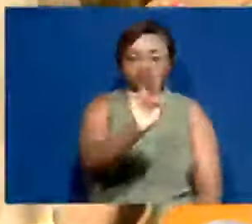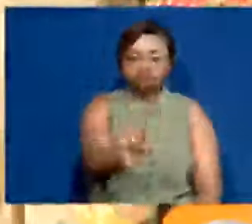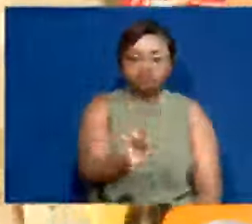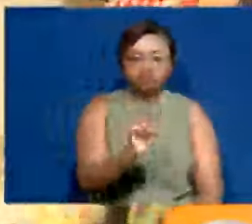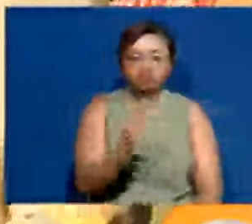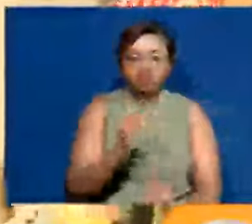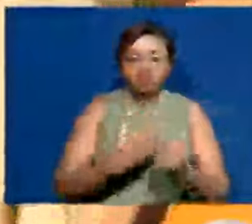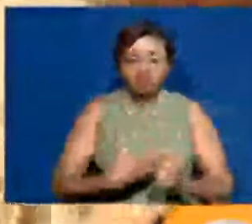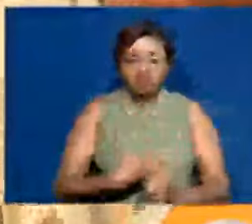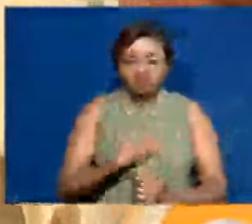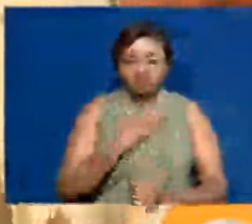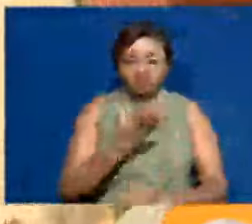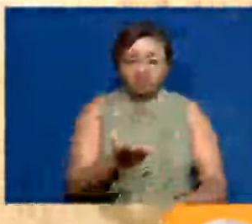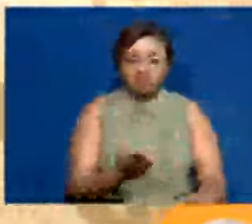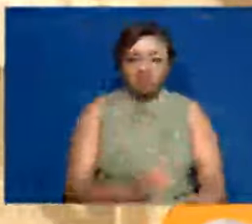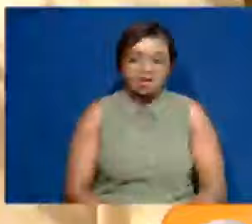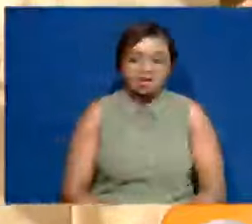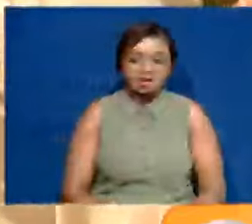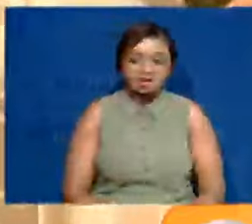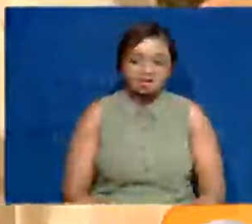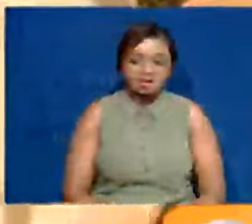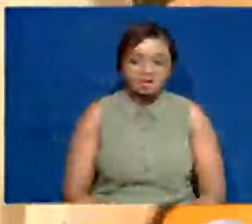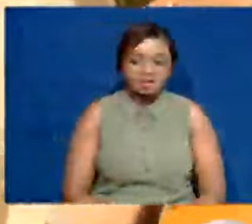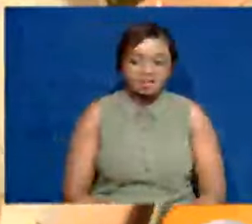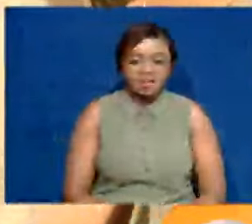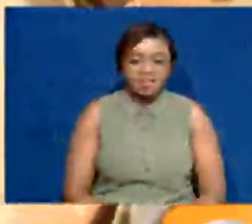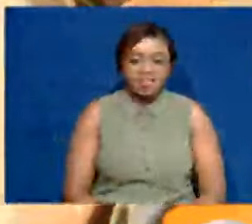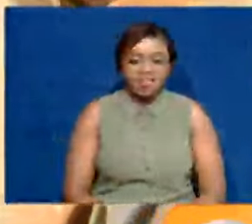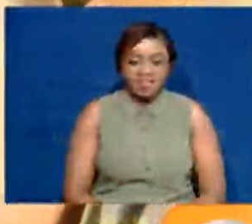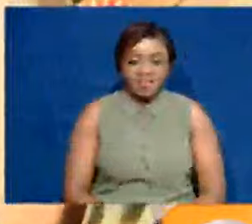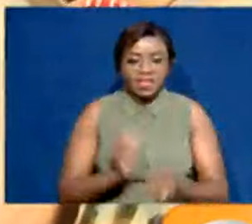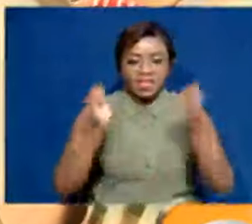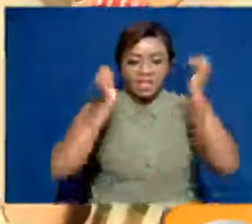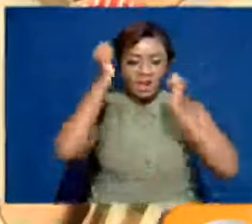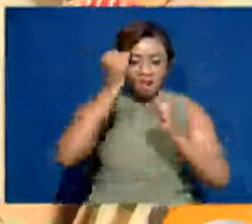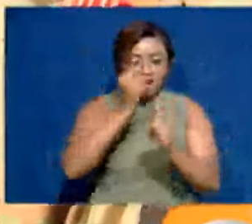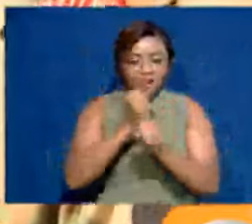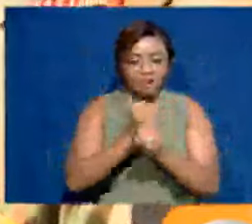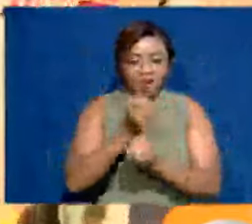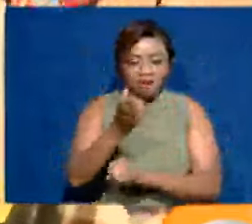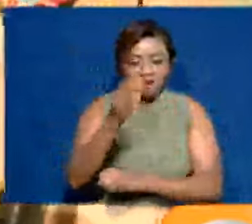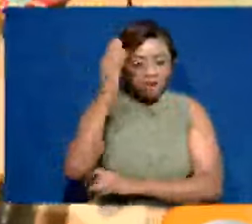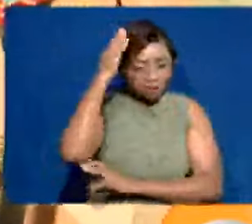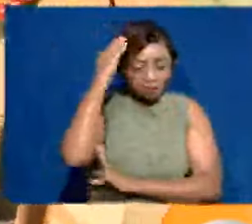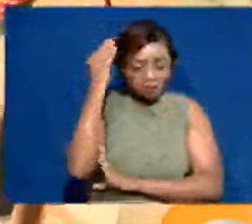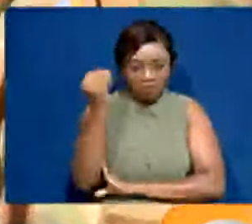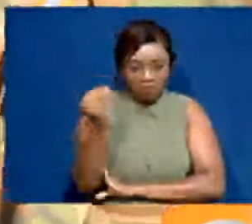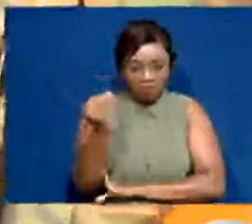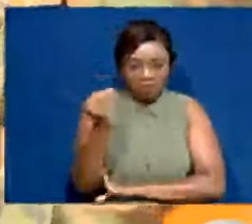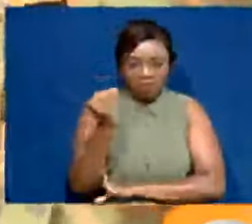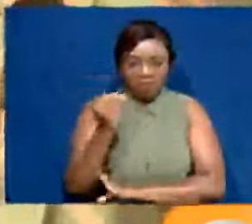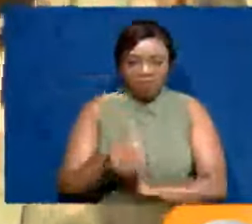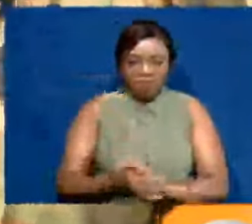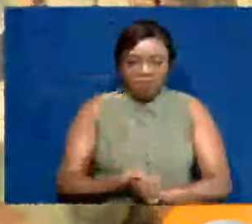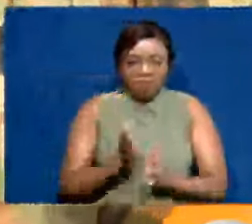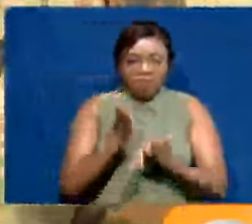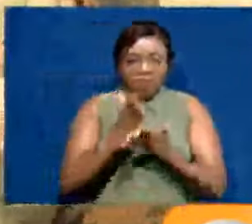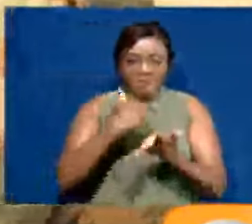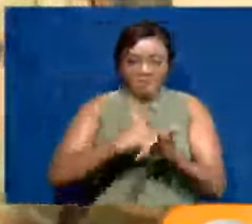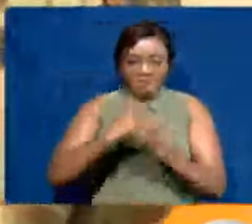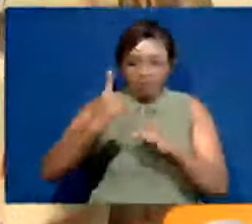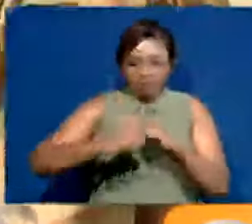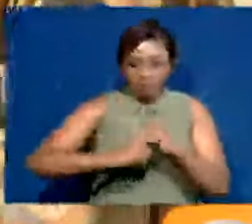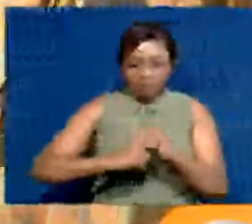the Kenya Defense Forces troops serving under the African Union Transition Mission in Somalia at Sector 6, headquartered